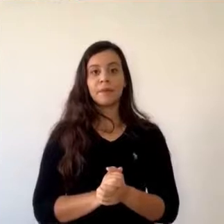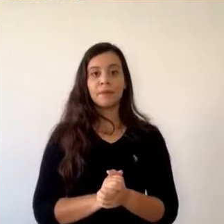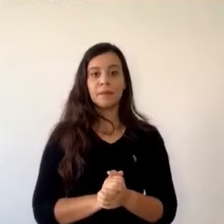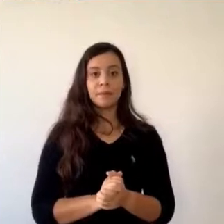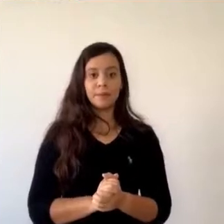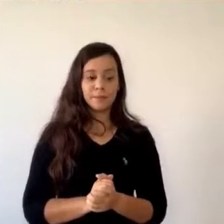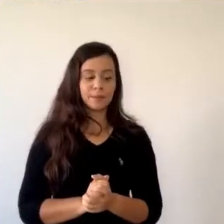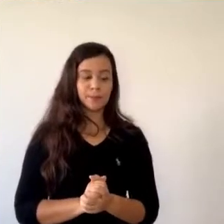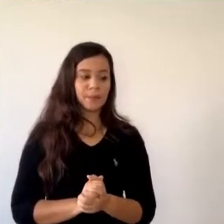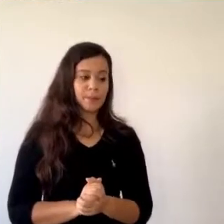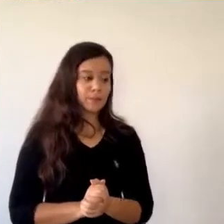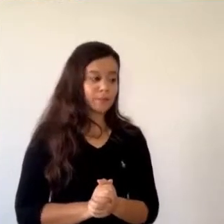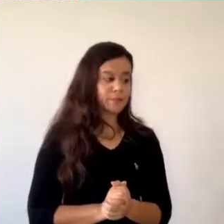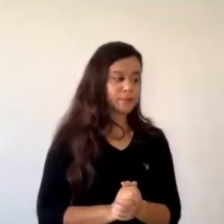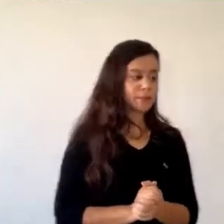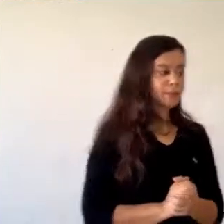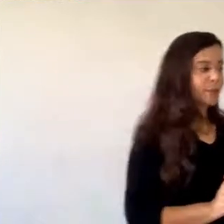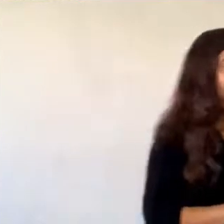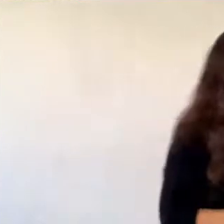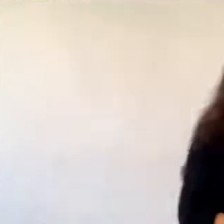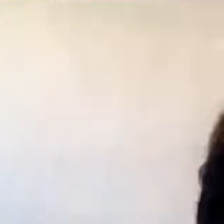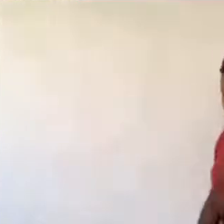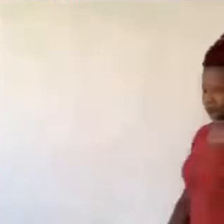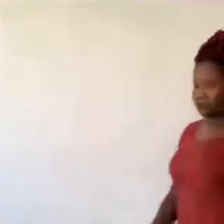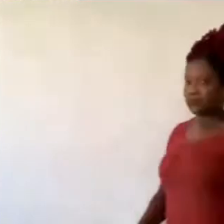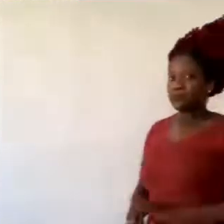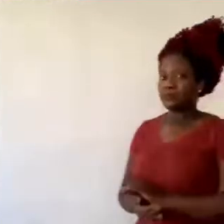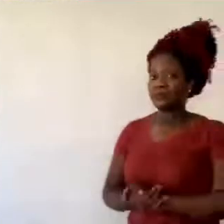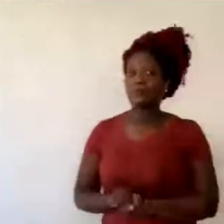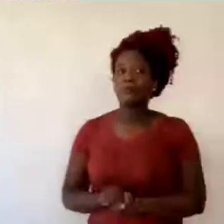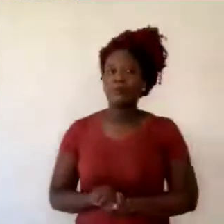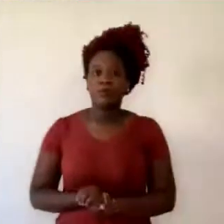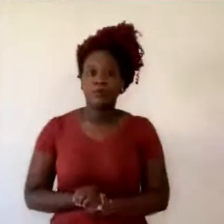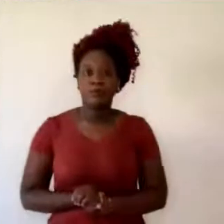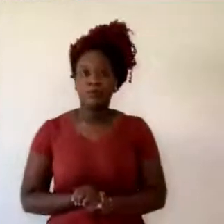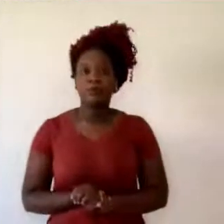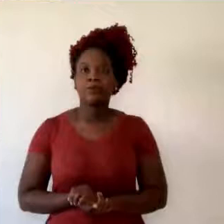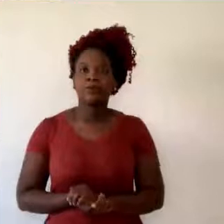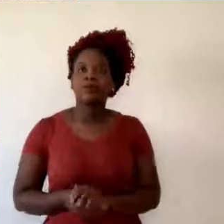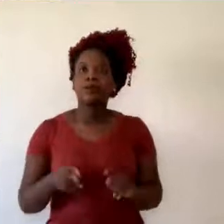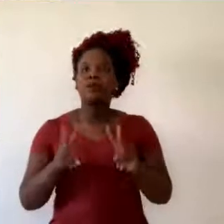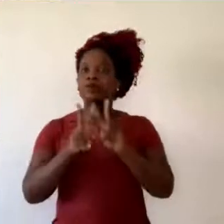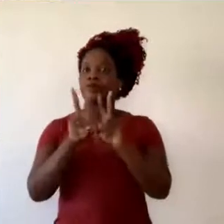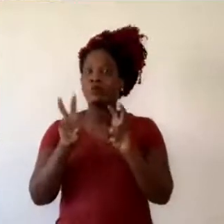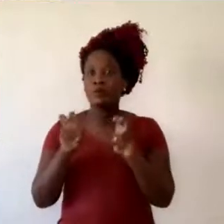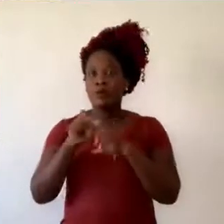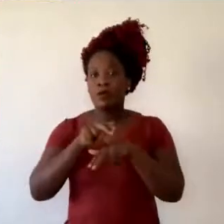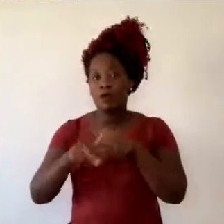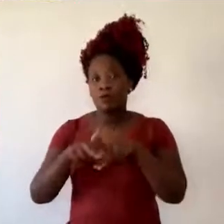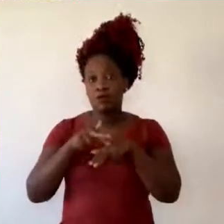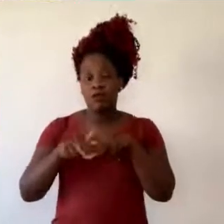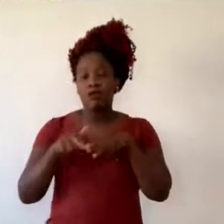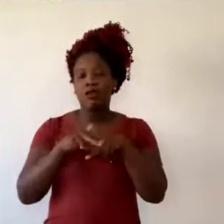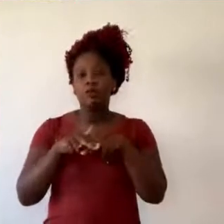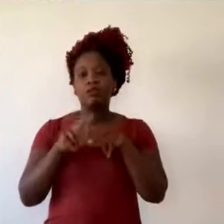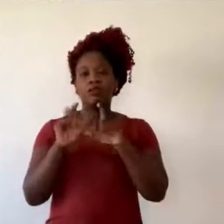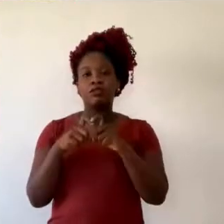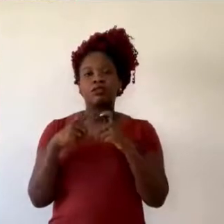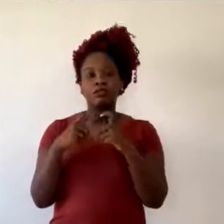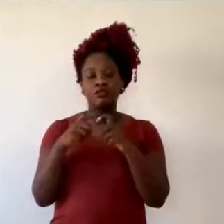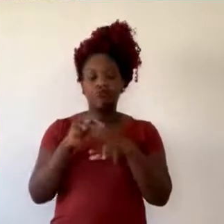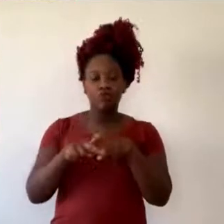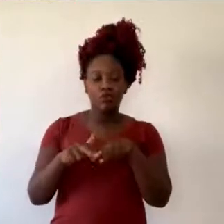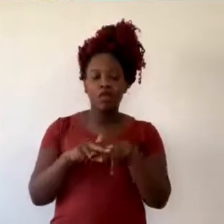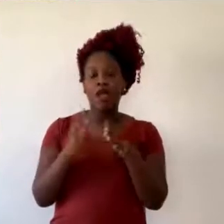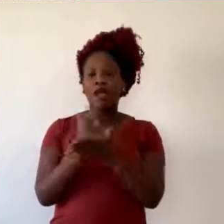of intersectionality. When we talk about gender violence, we have sectors that